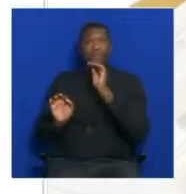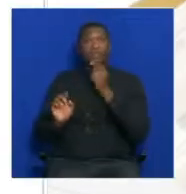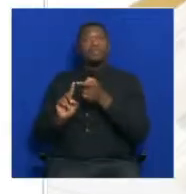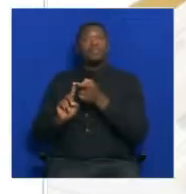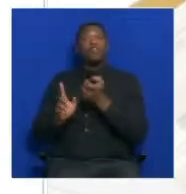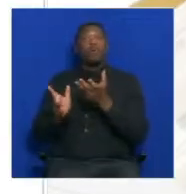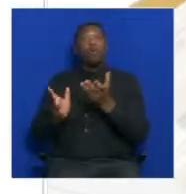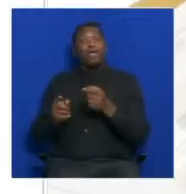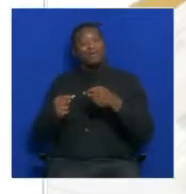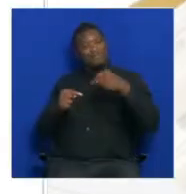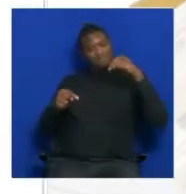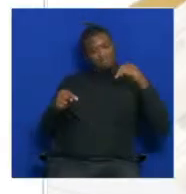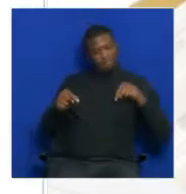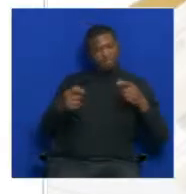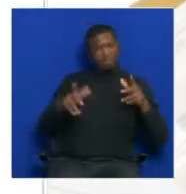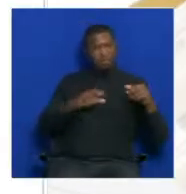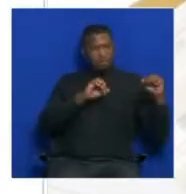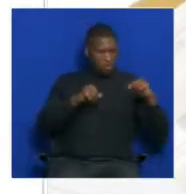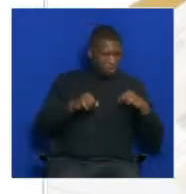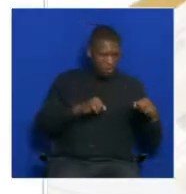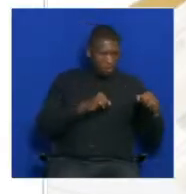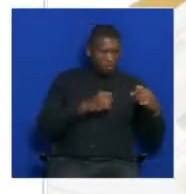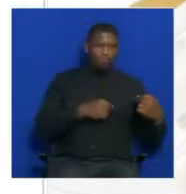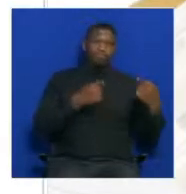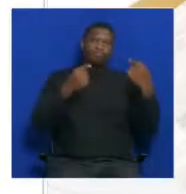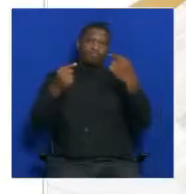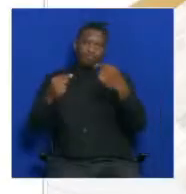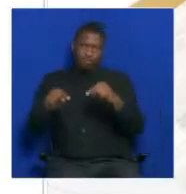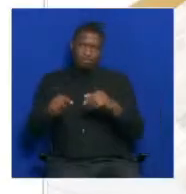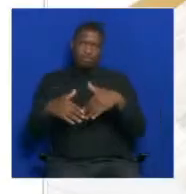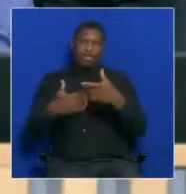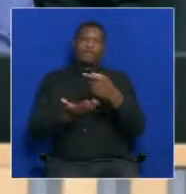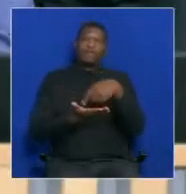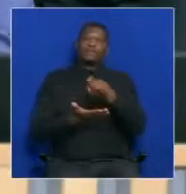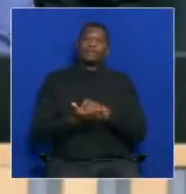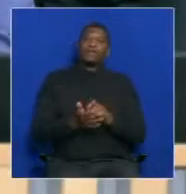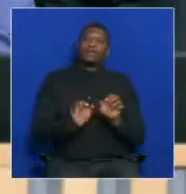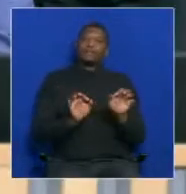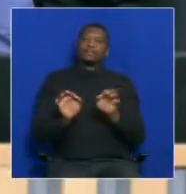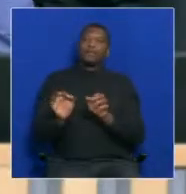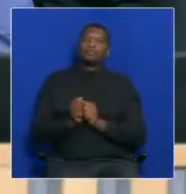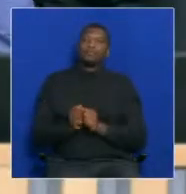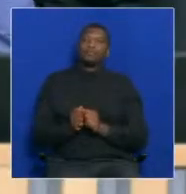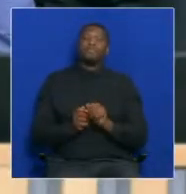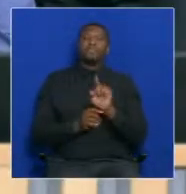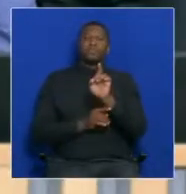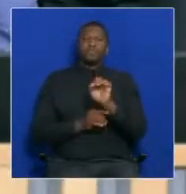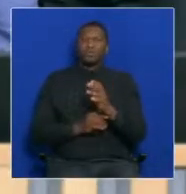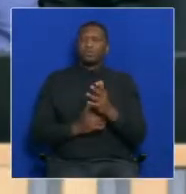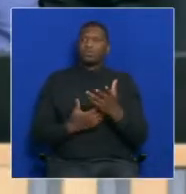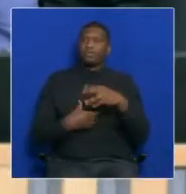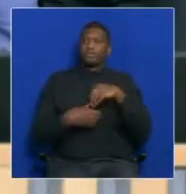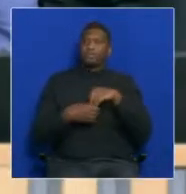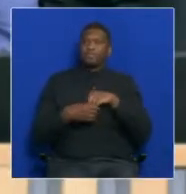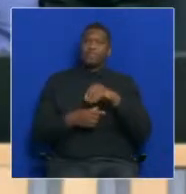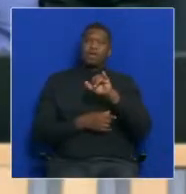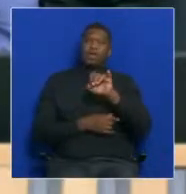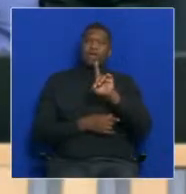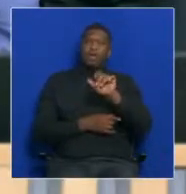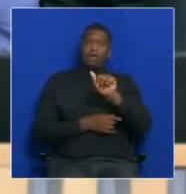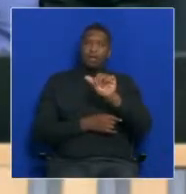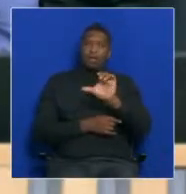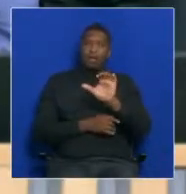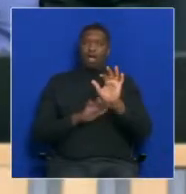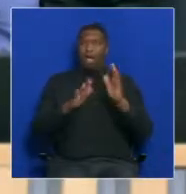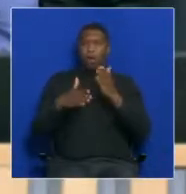on, then that's when it was signed off. And the way things work at IDEC, you know, in other organizations, a document